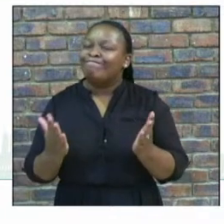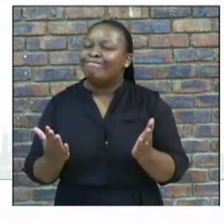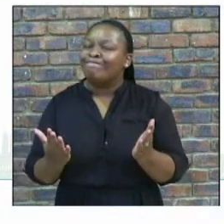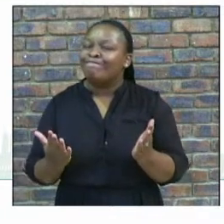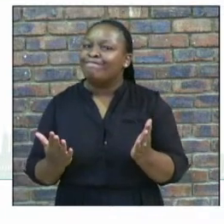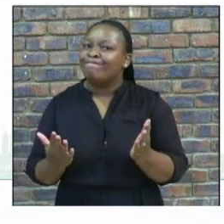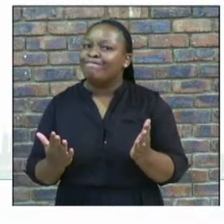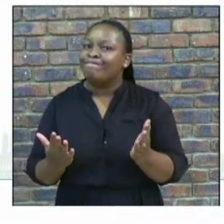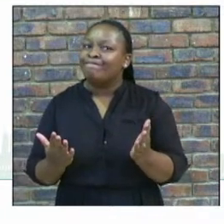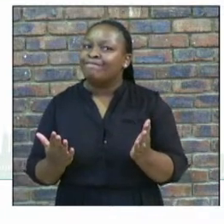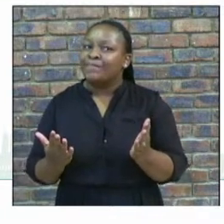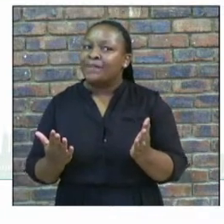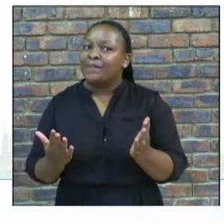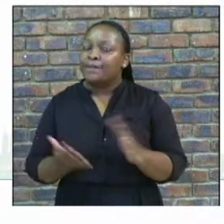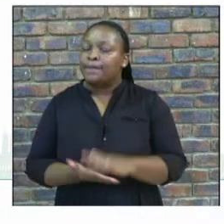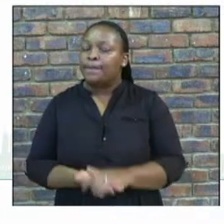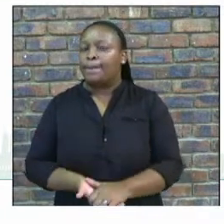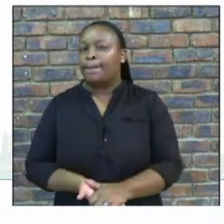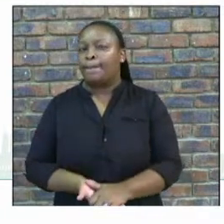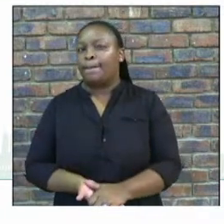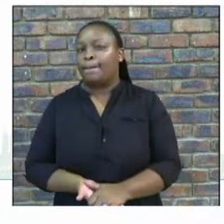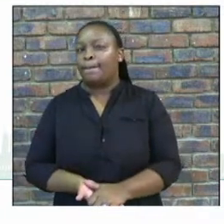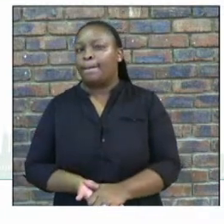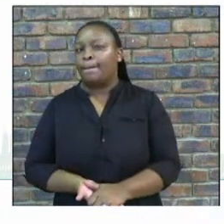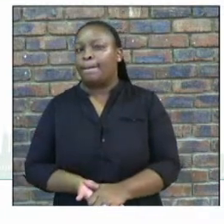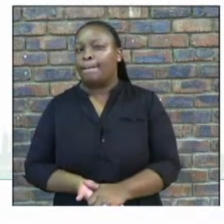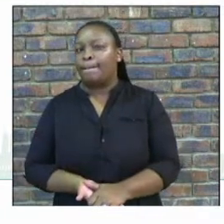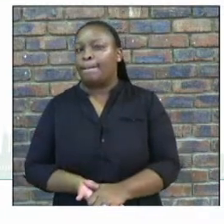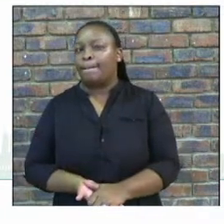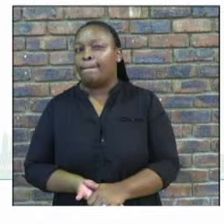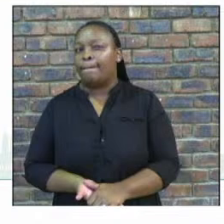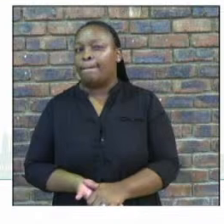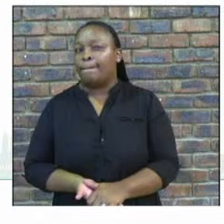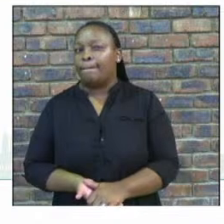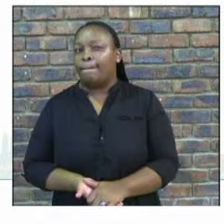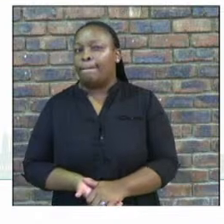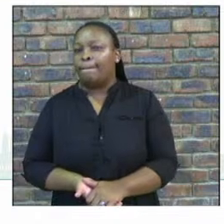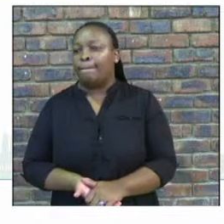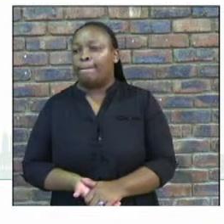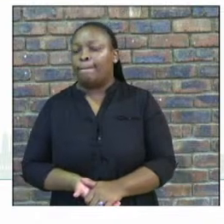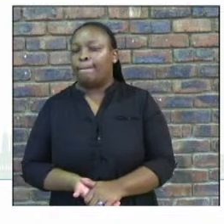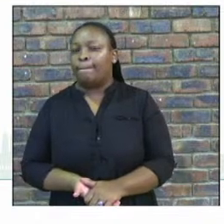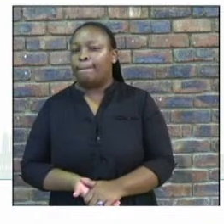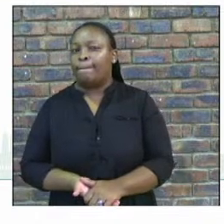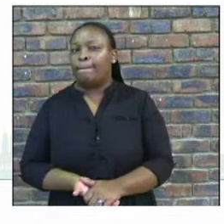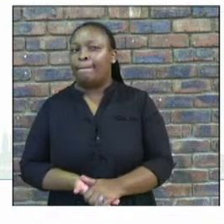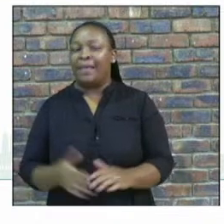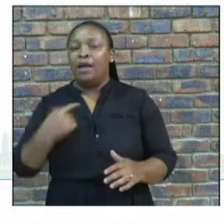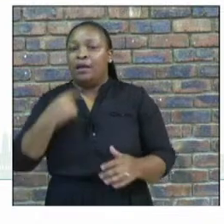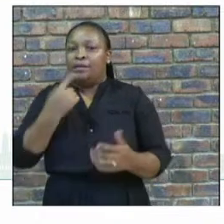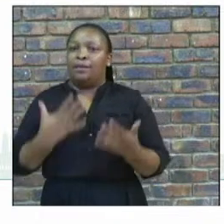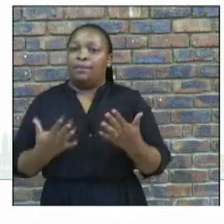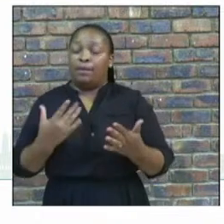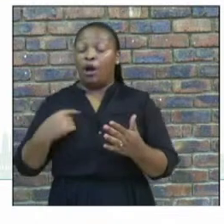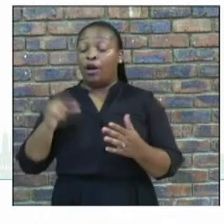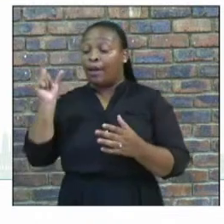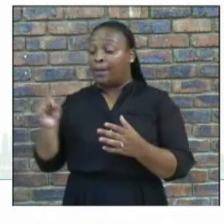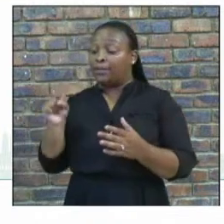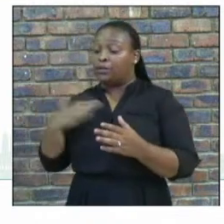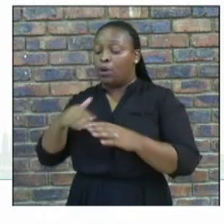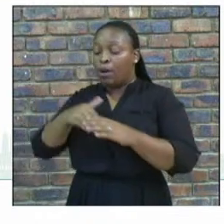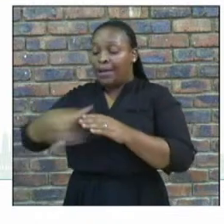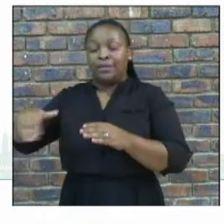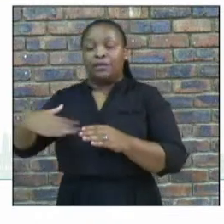because black persons who were part of that petroleum right, they have decided to exit that